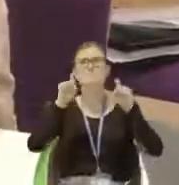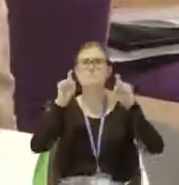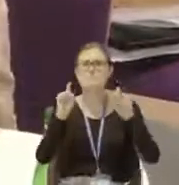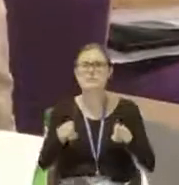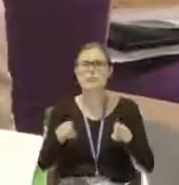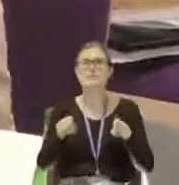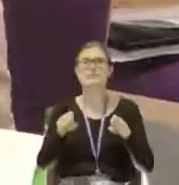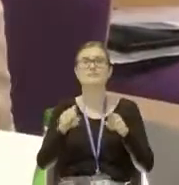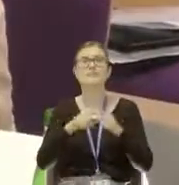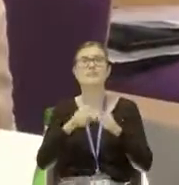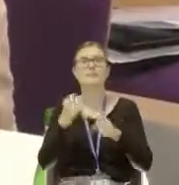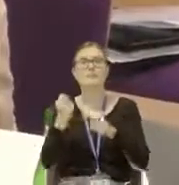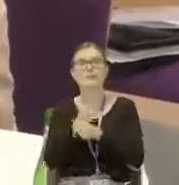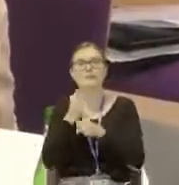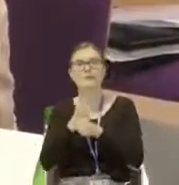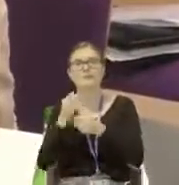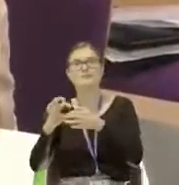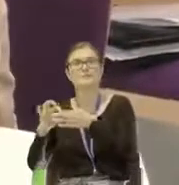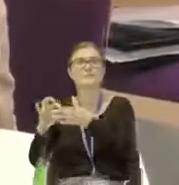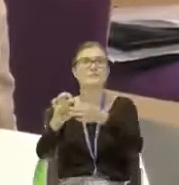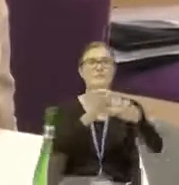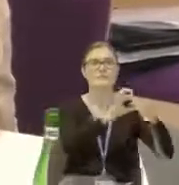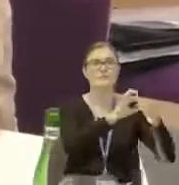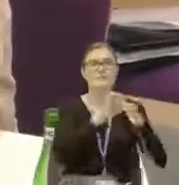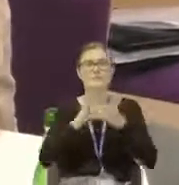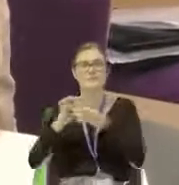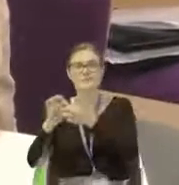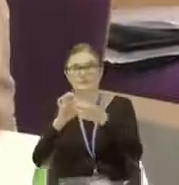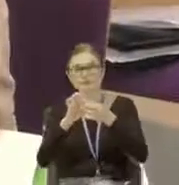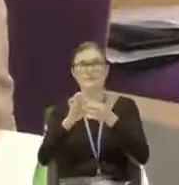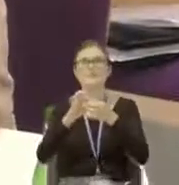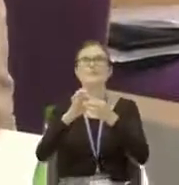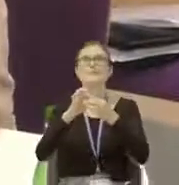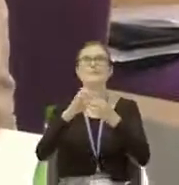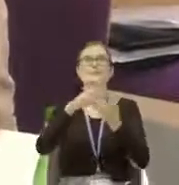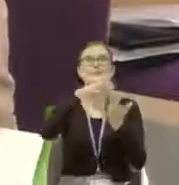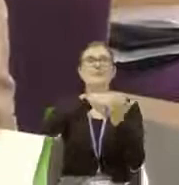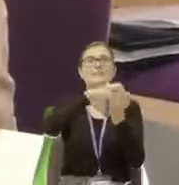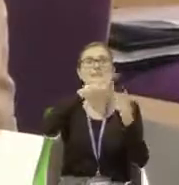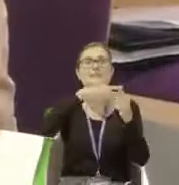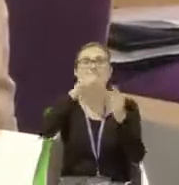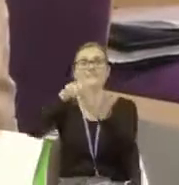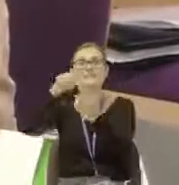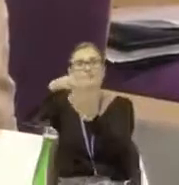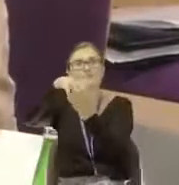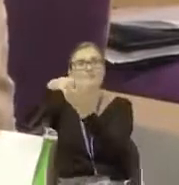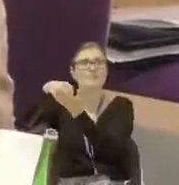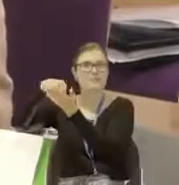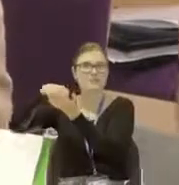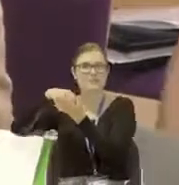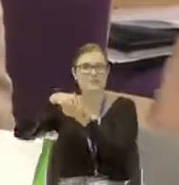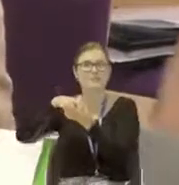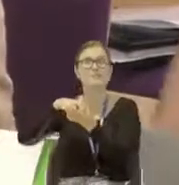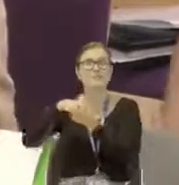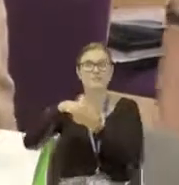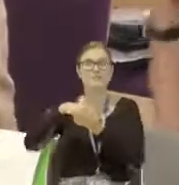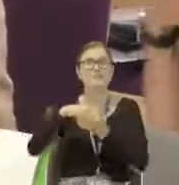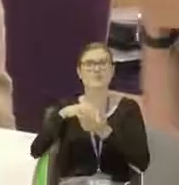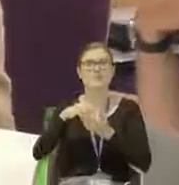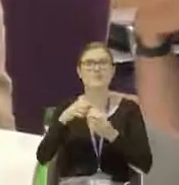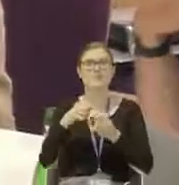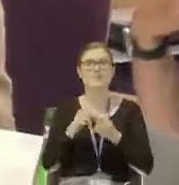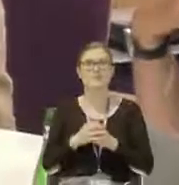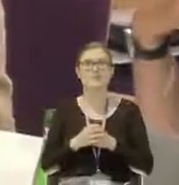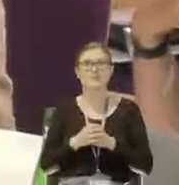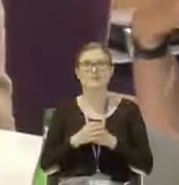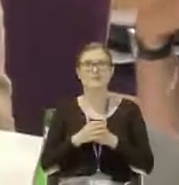20 kilometers from Kuala Lumpur. As such, we cannot compete as far as activities that has been